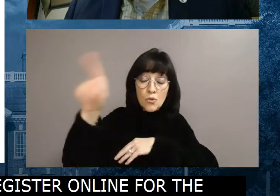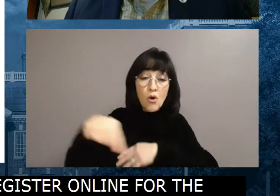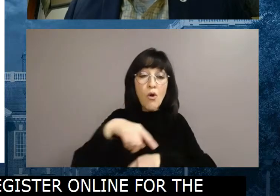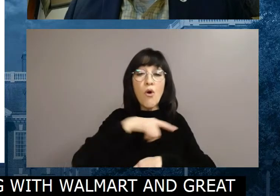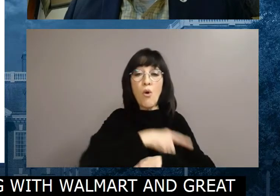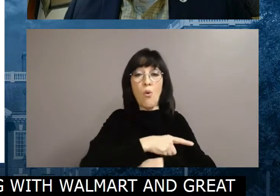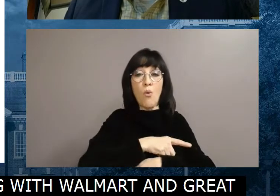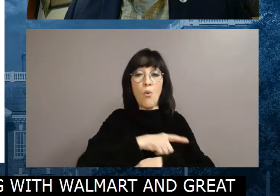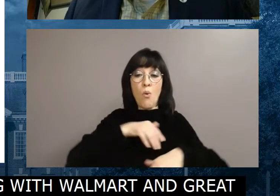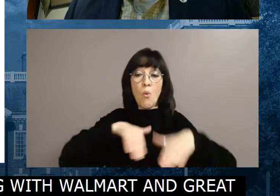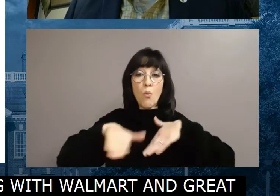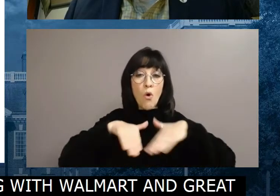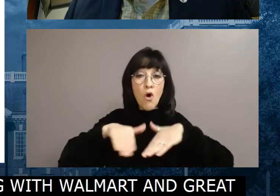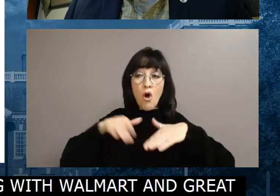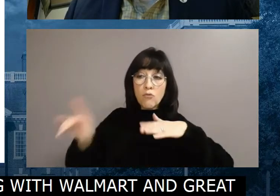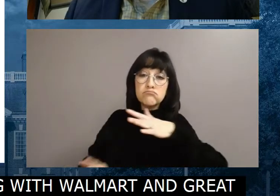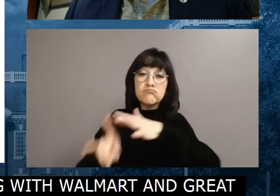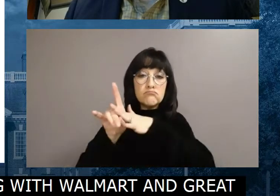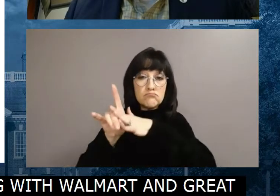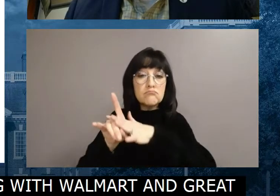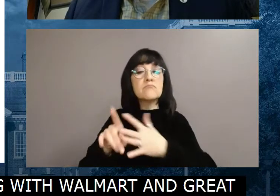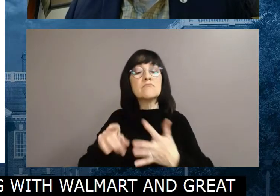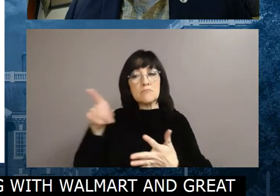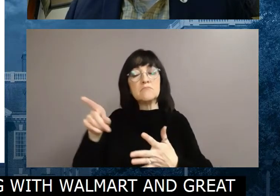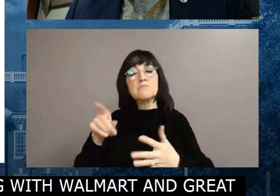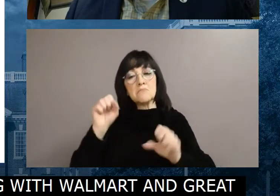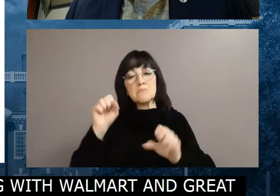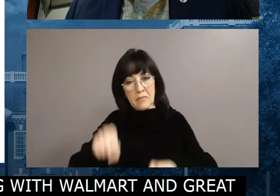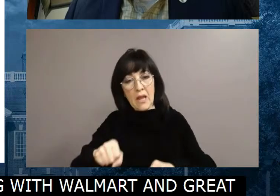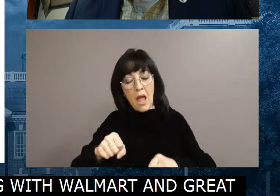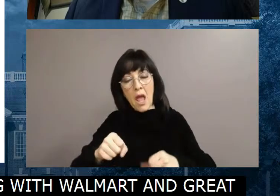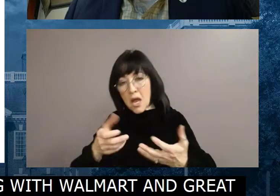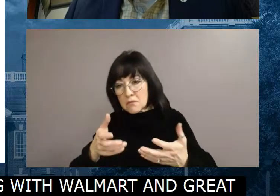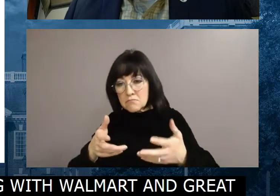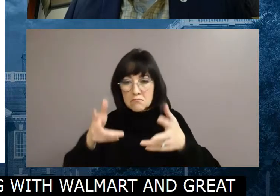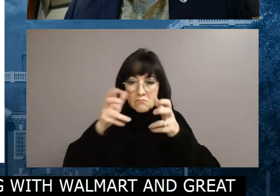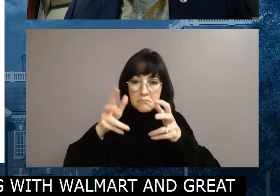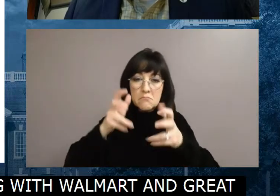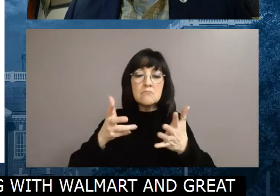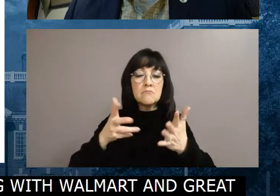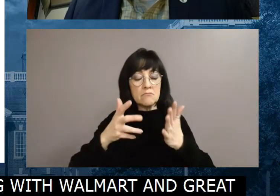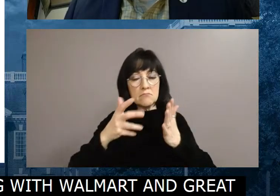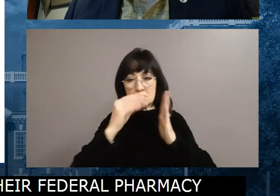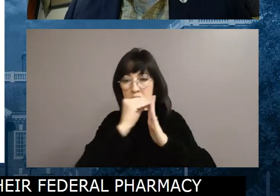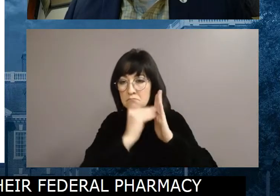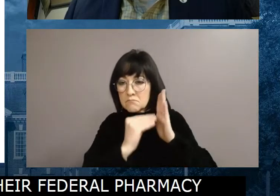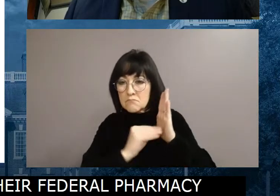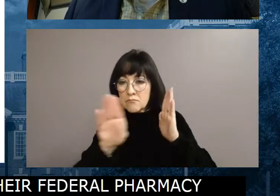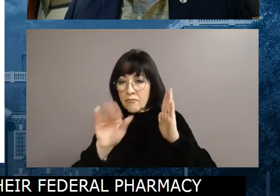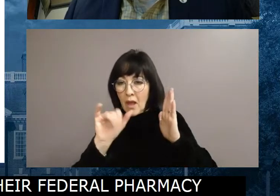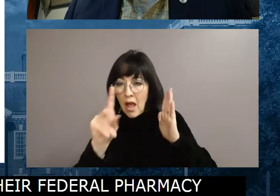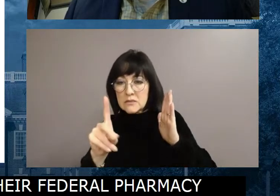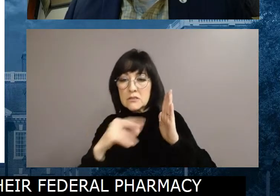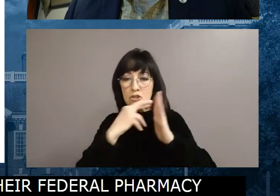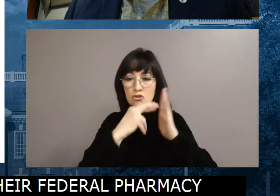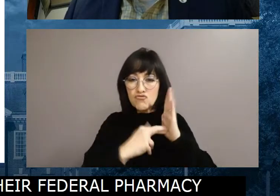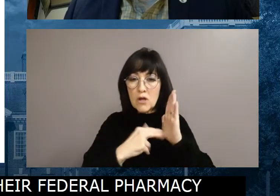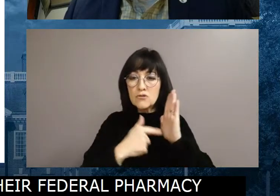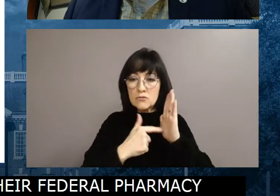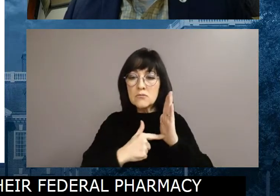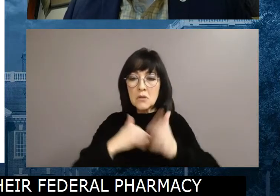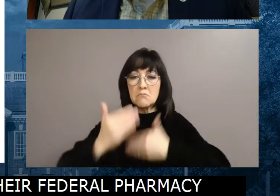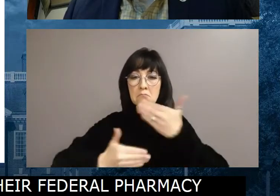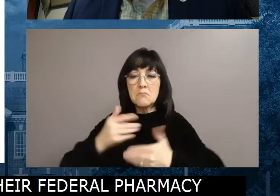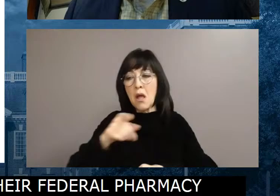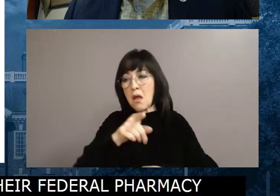the state and wanted to see how they could help out by hosting a pod. So we're going to be working with them over the next several days to set something